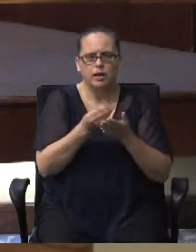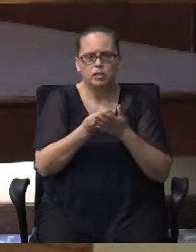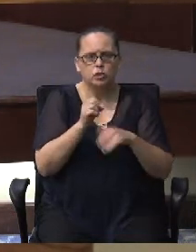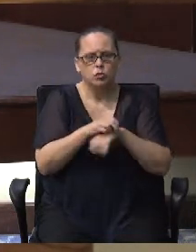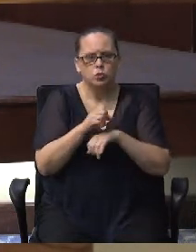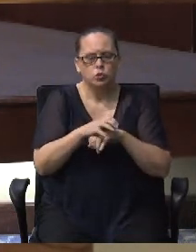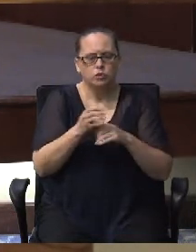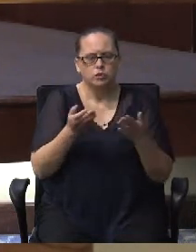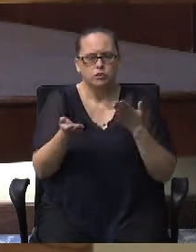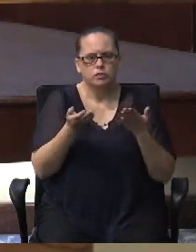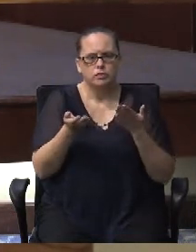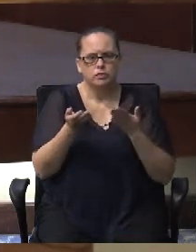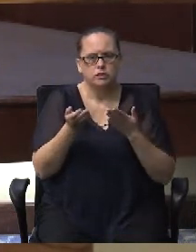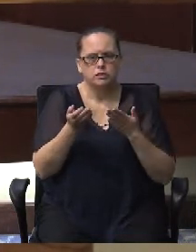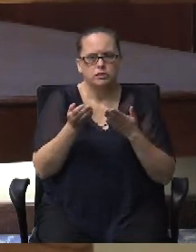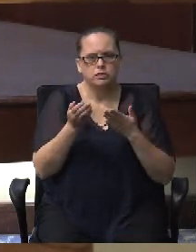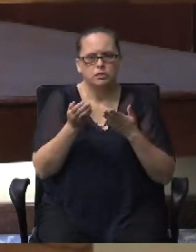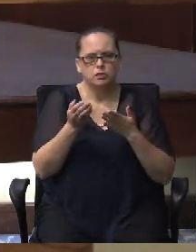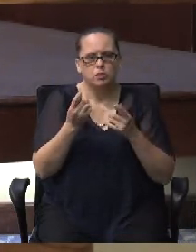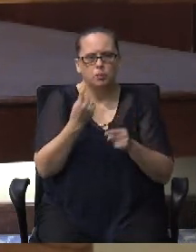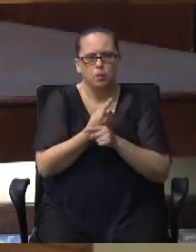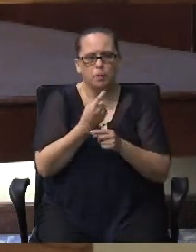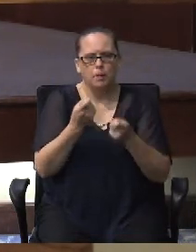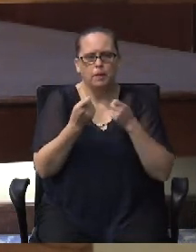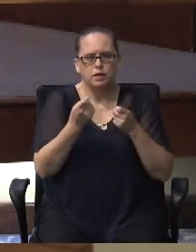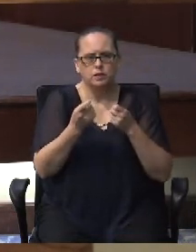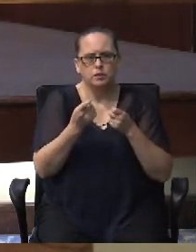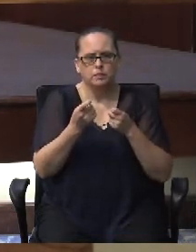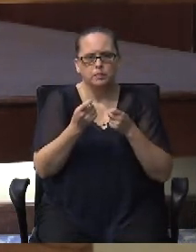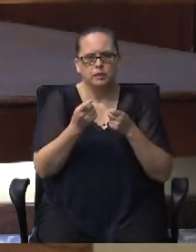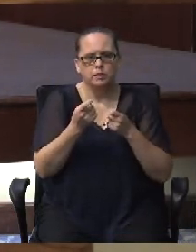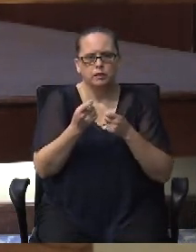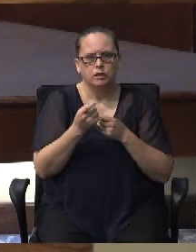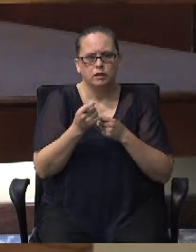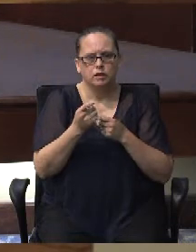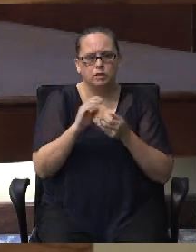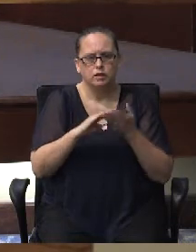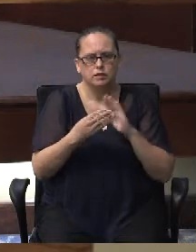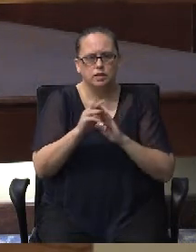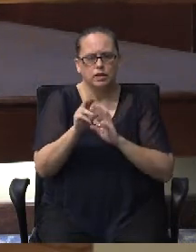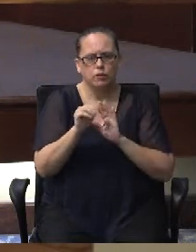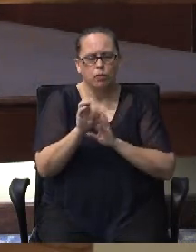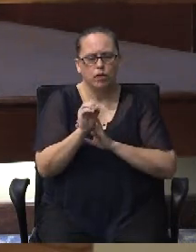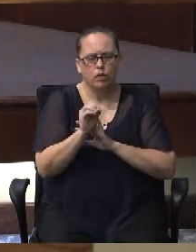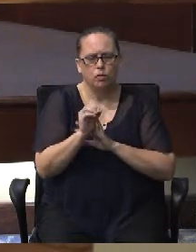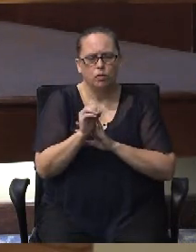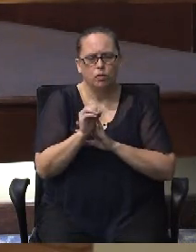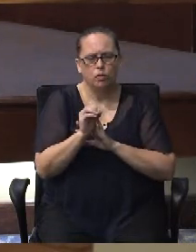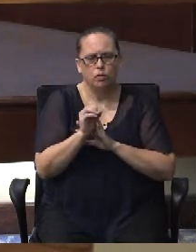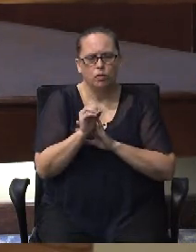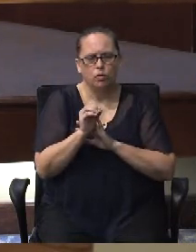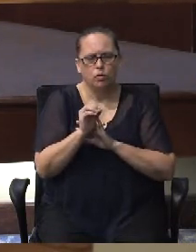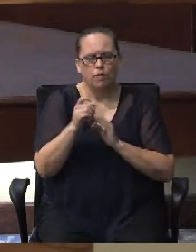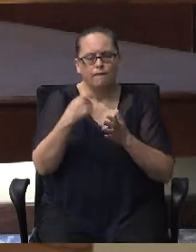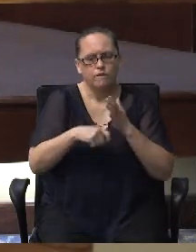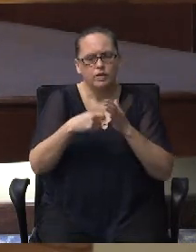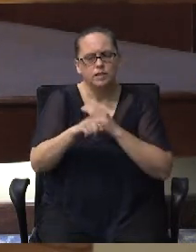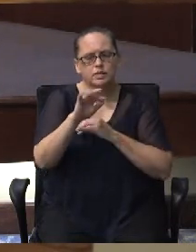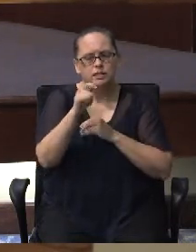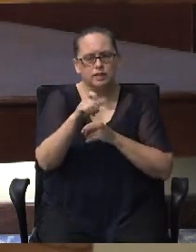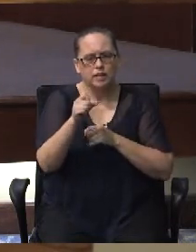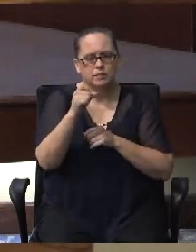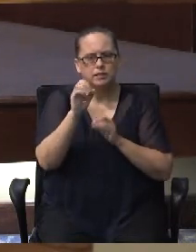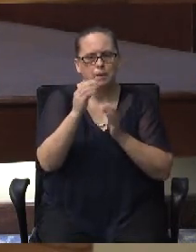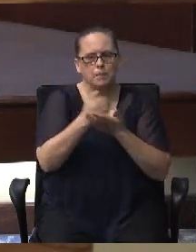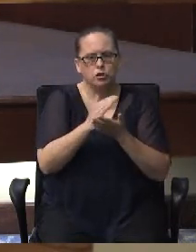services, and operation and management of the Rosemont Cemetery by Waco Rosemont Cemetery Association, and fees and taxes collected for the